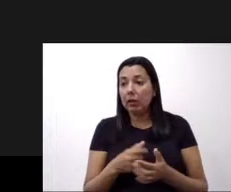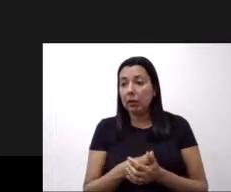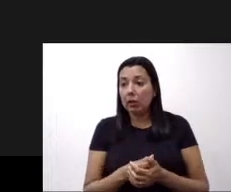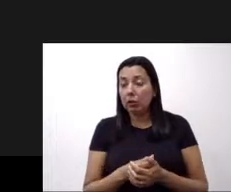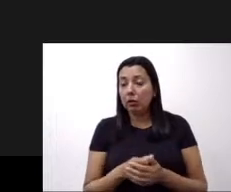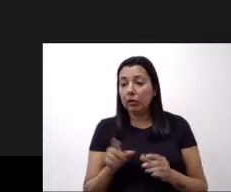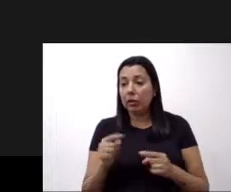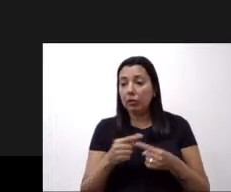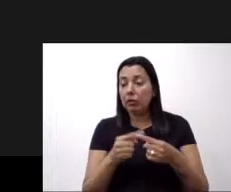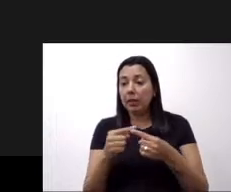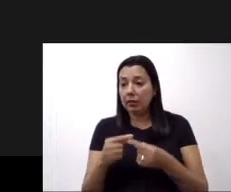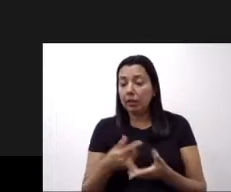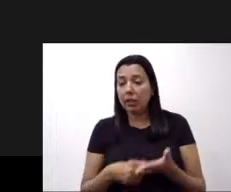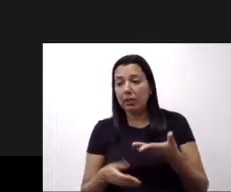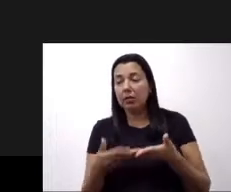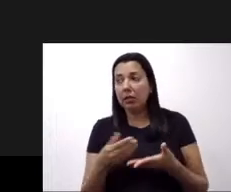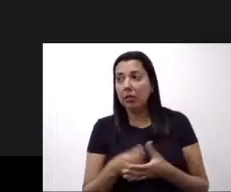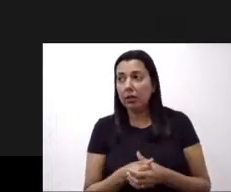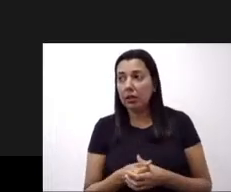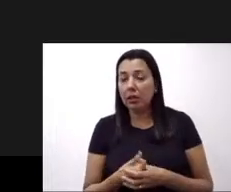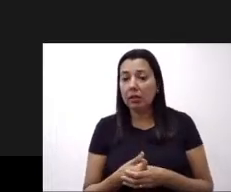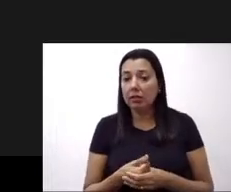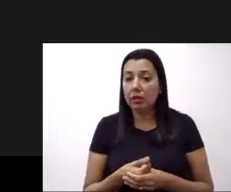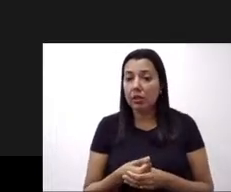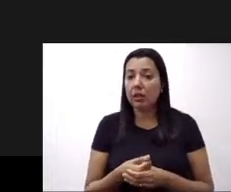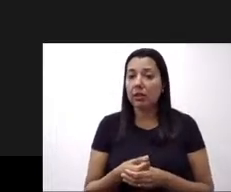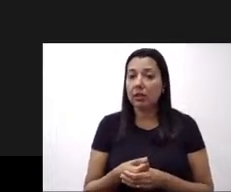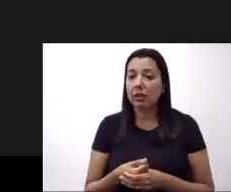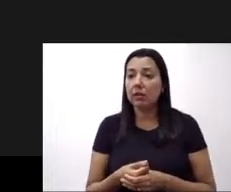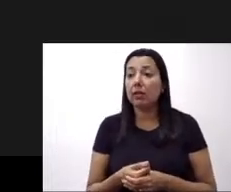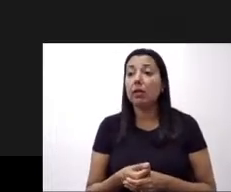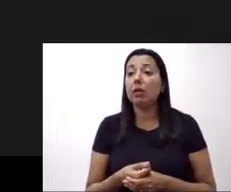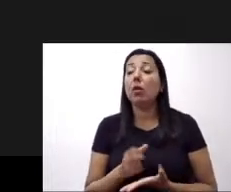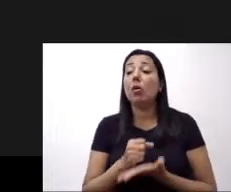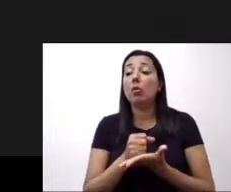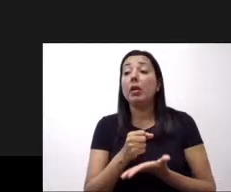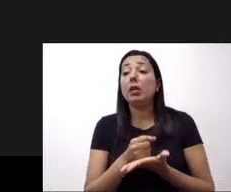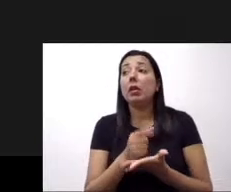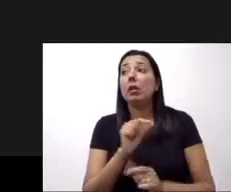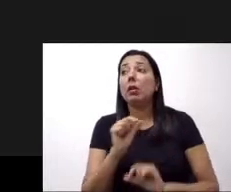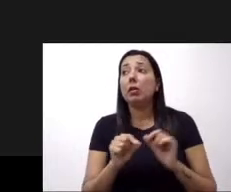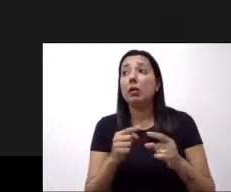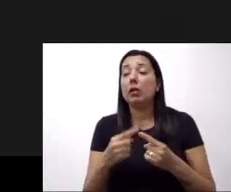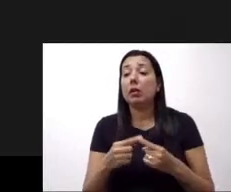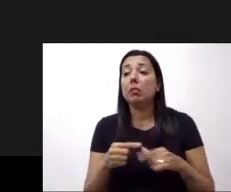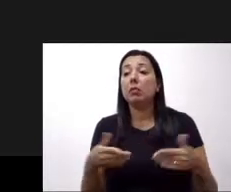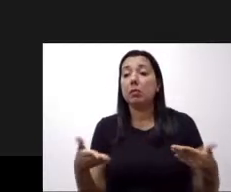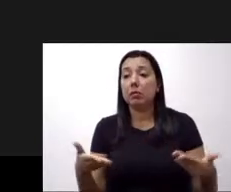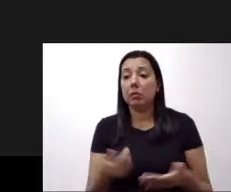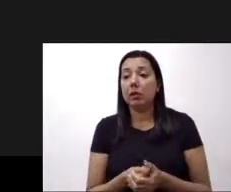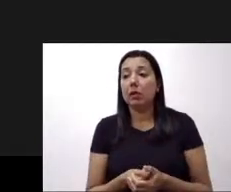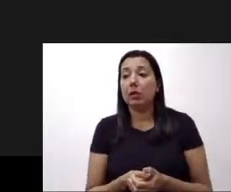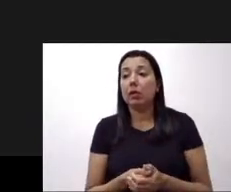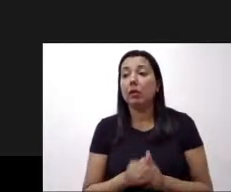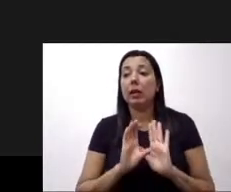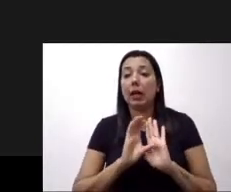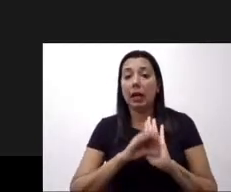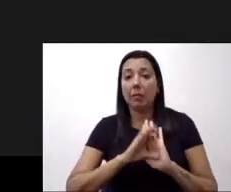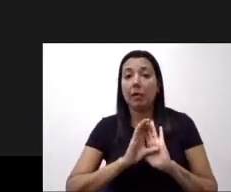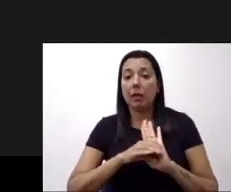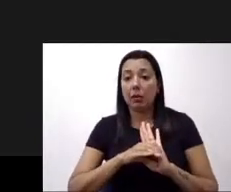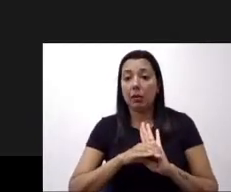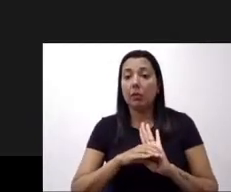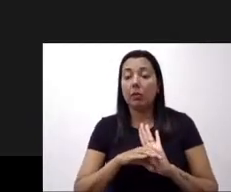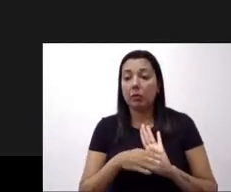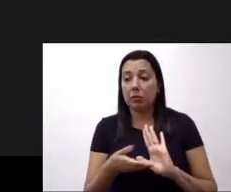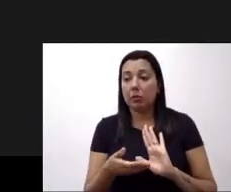So let me give you some words about these chapters. We present